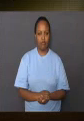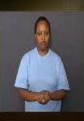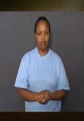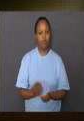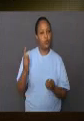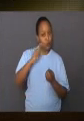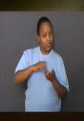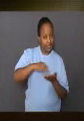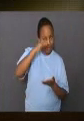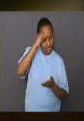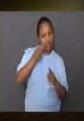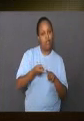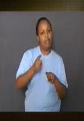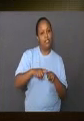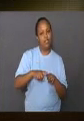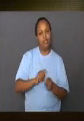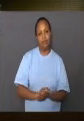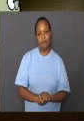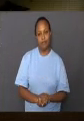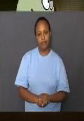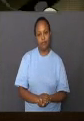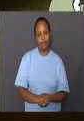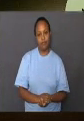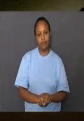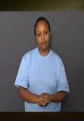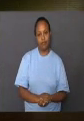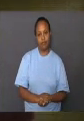Let's get back to our lesson.